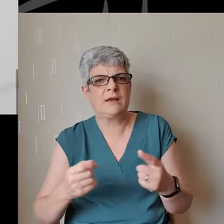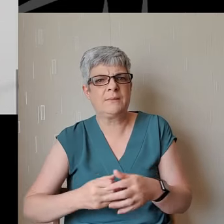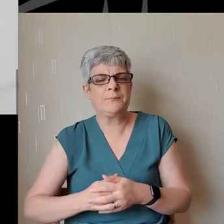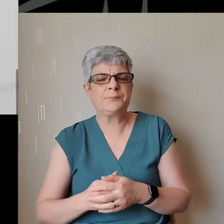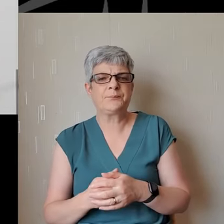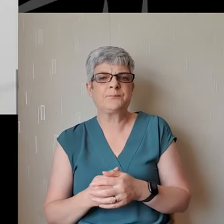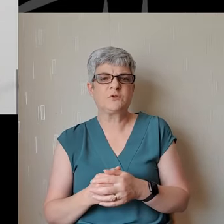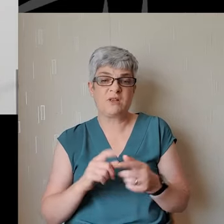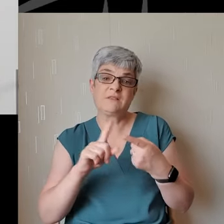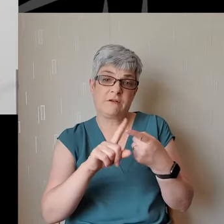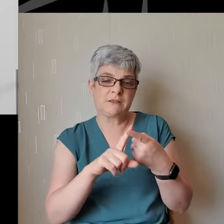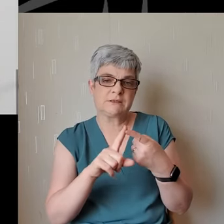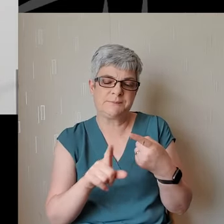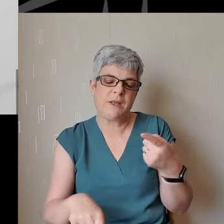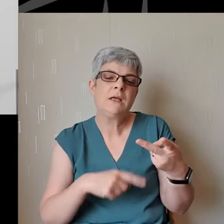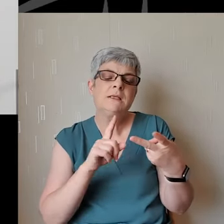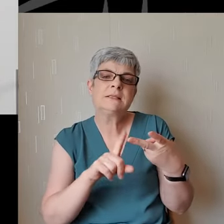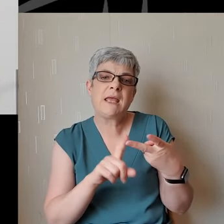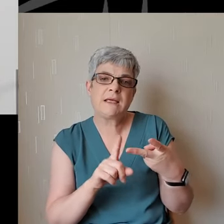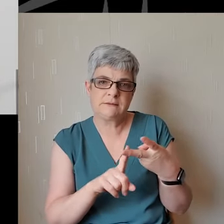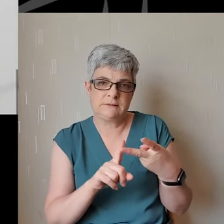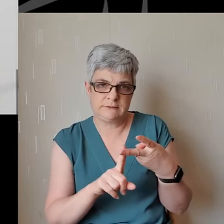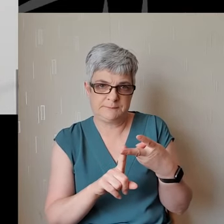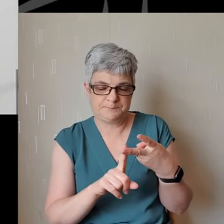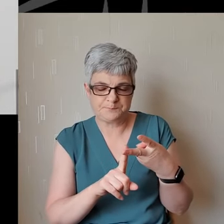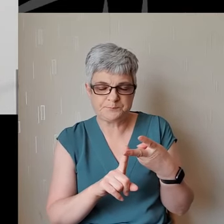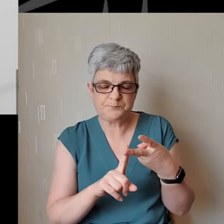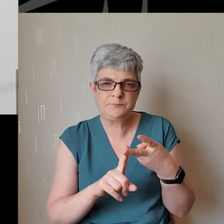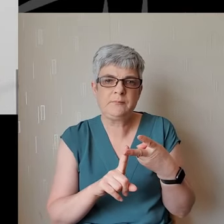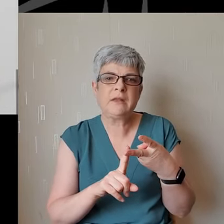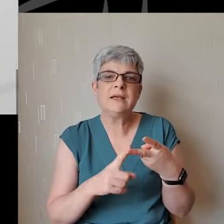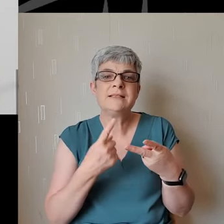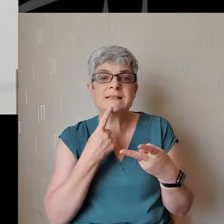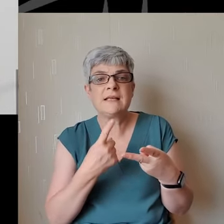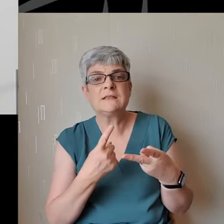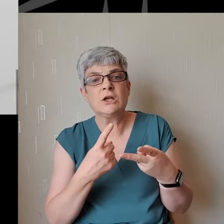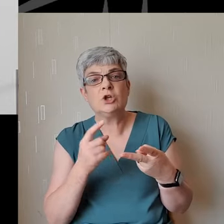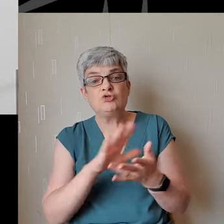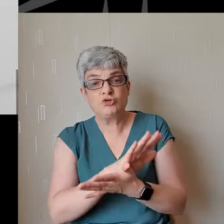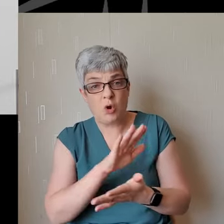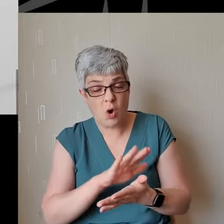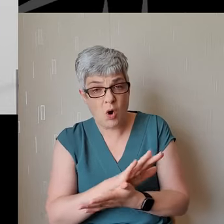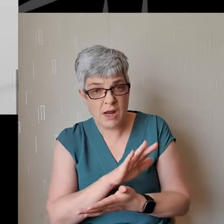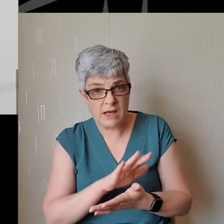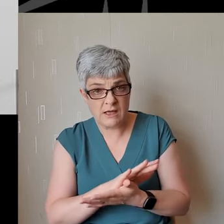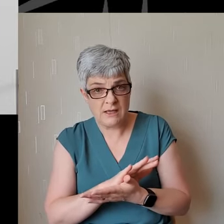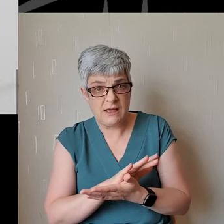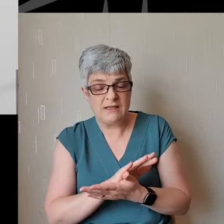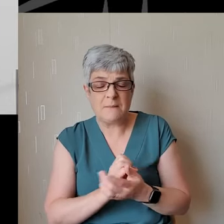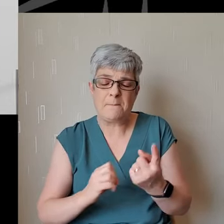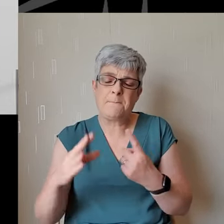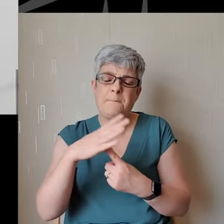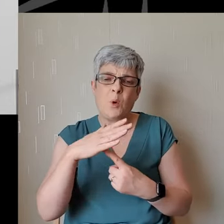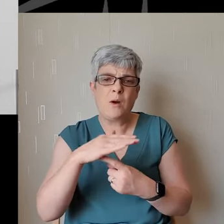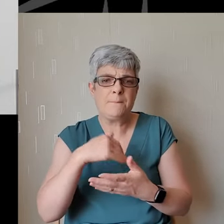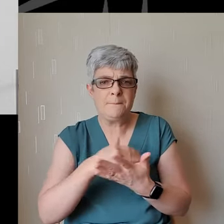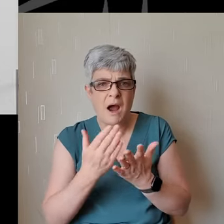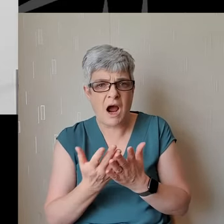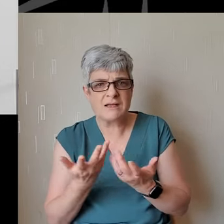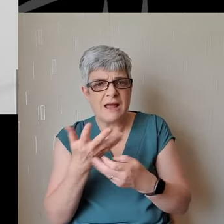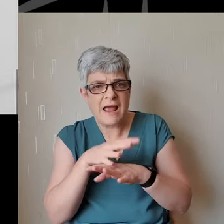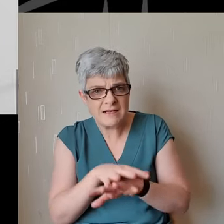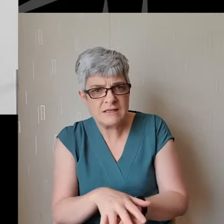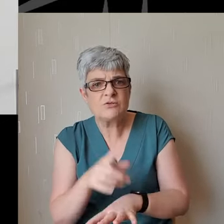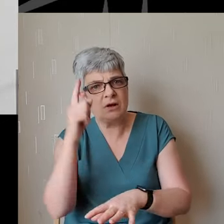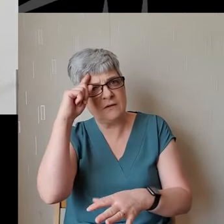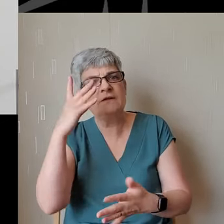That's the first thing. And the second thing from Philippians 1 is to say that joy is an essential part and integral to